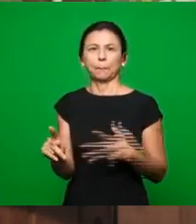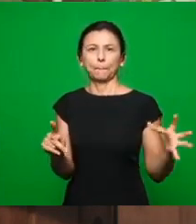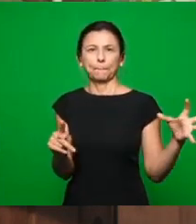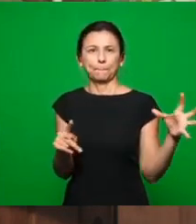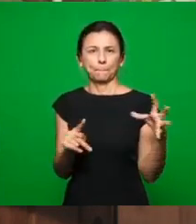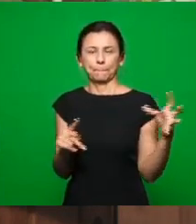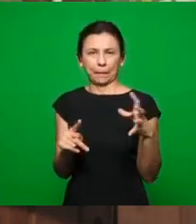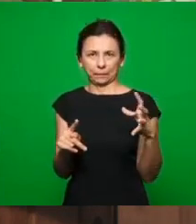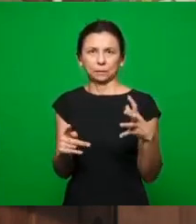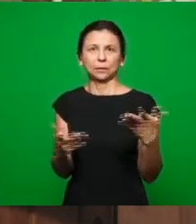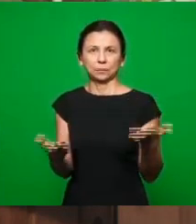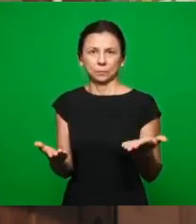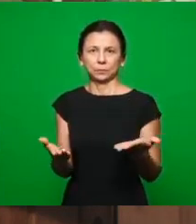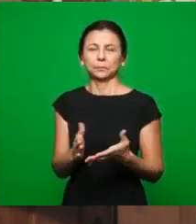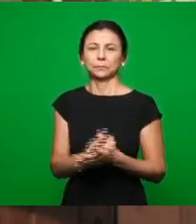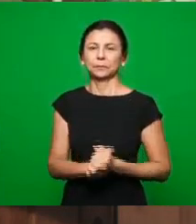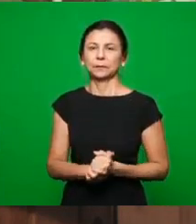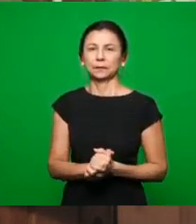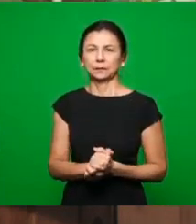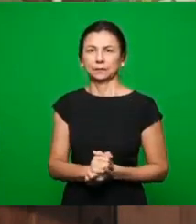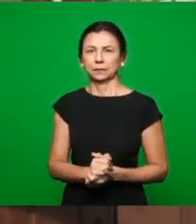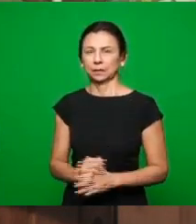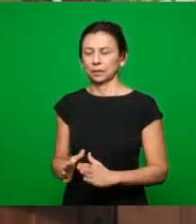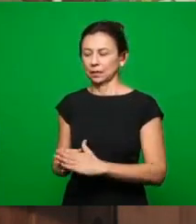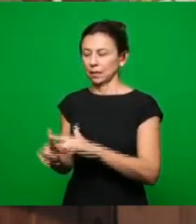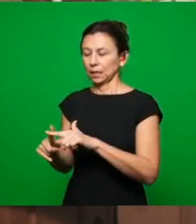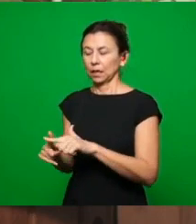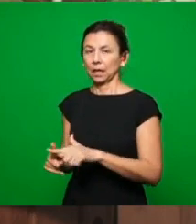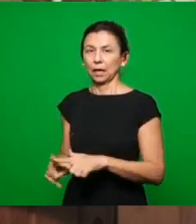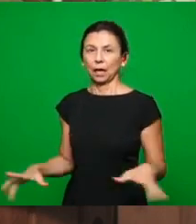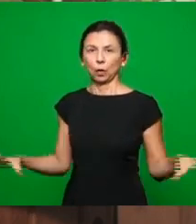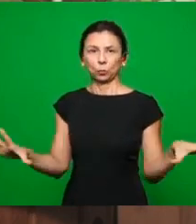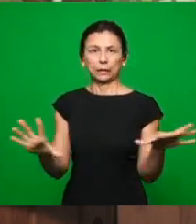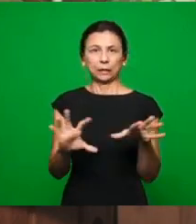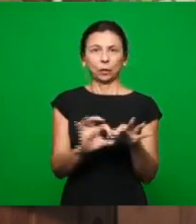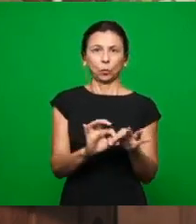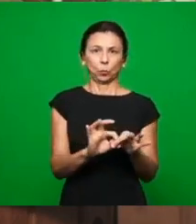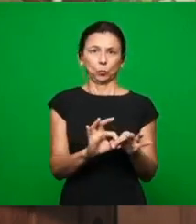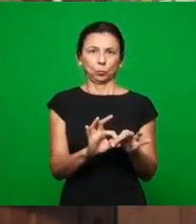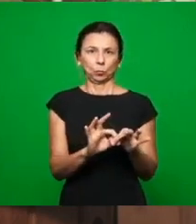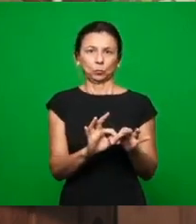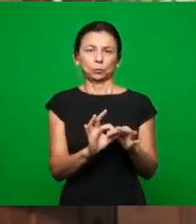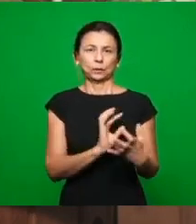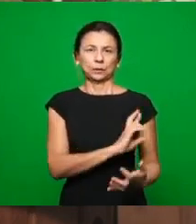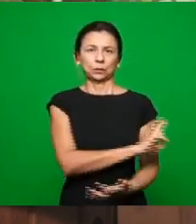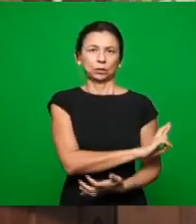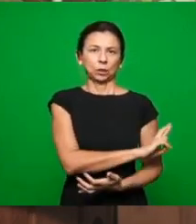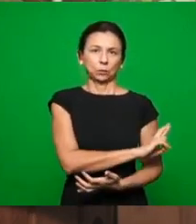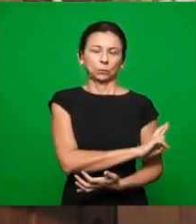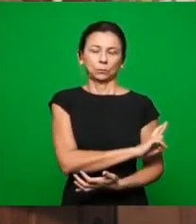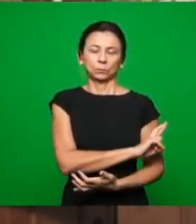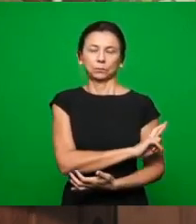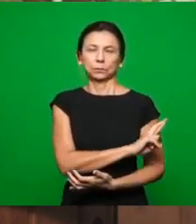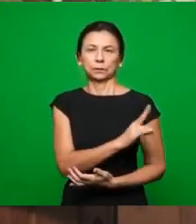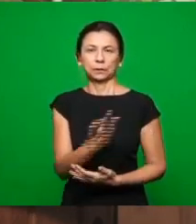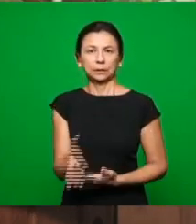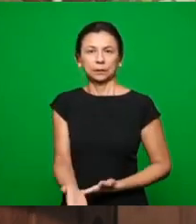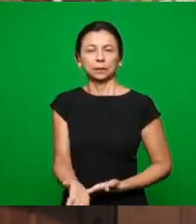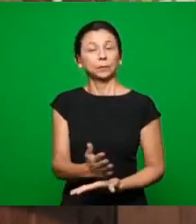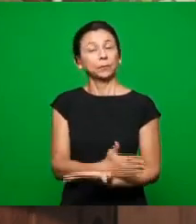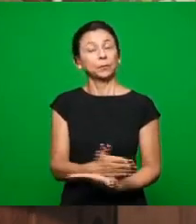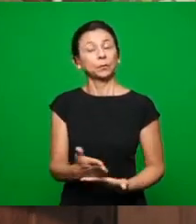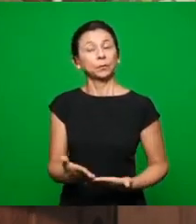a letter of Pergamos, which the word means a perverted marriage. Pergamos, a perverted